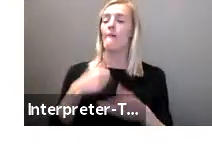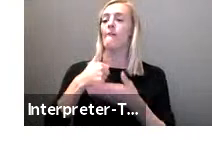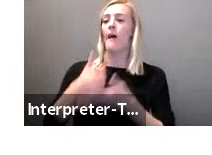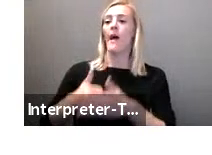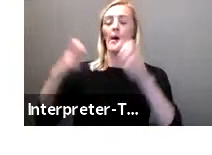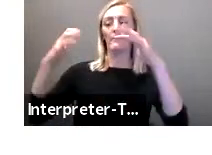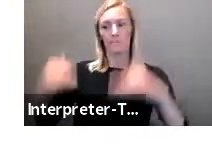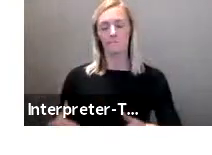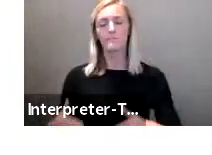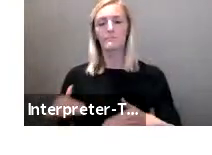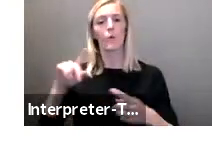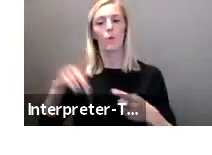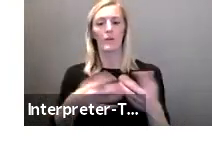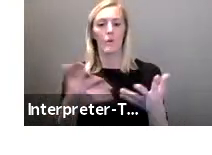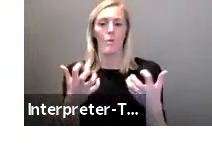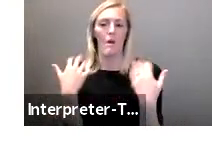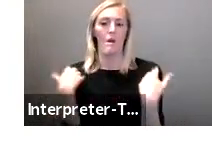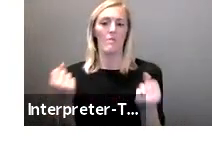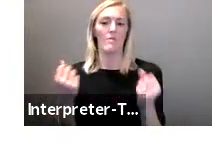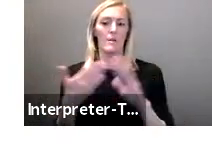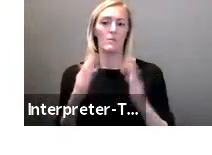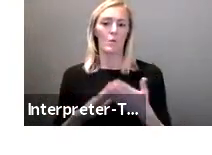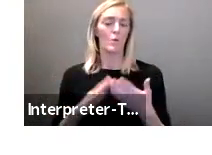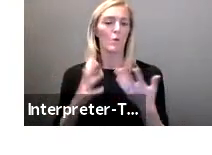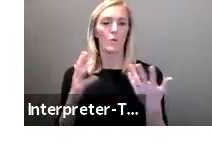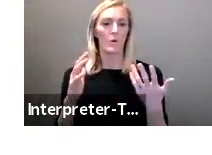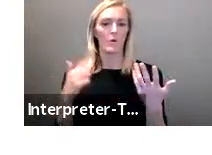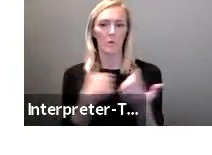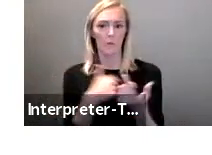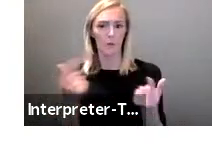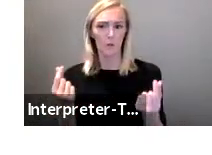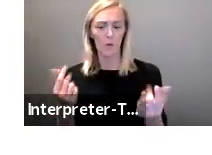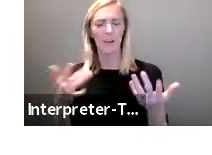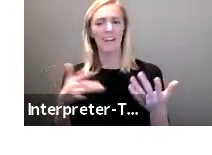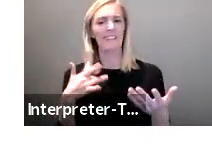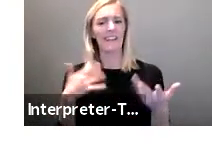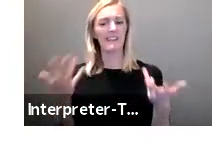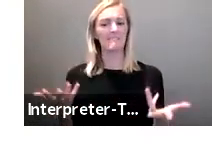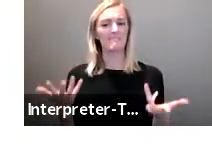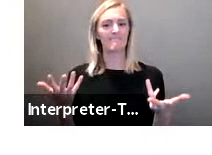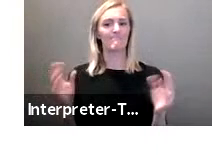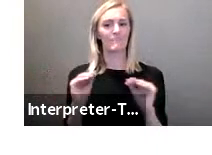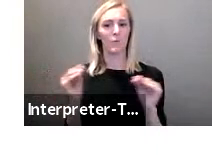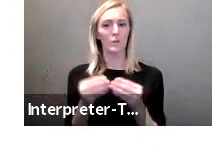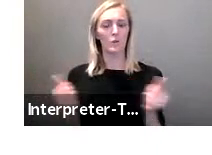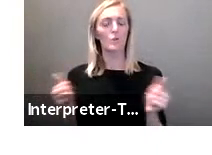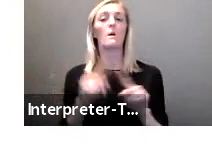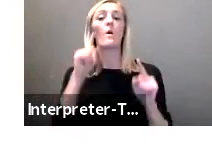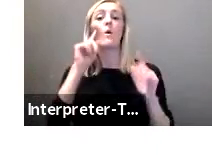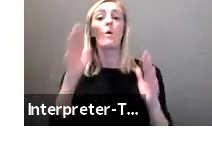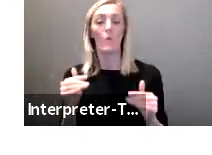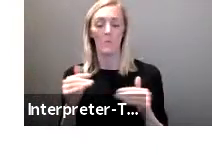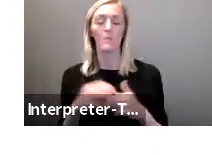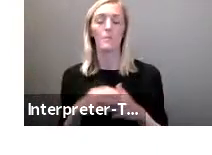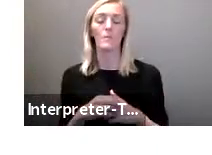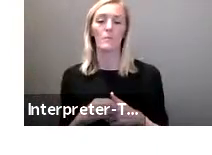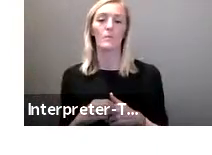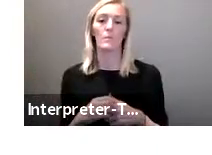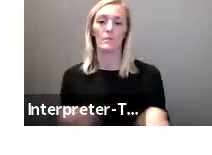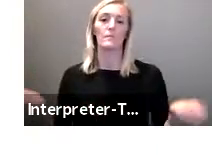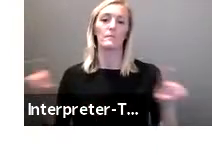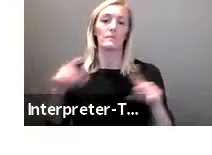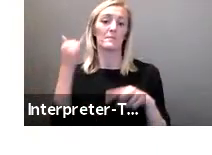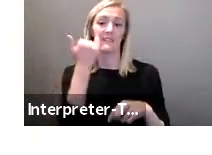communities. And what can we do about that? And I think we felt a little bit at a loss for solutions, but really hope the group, if anybody